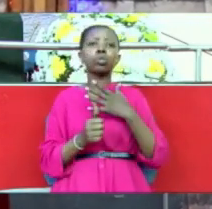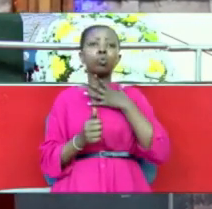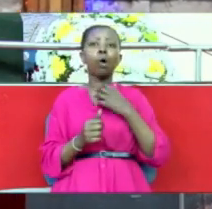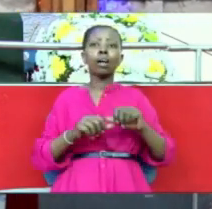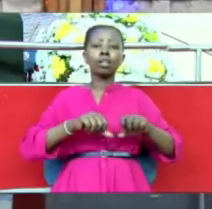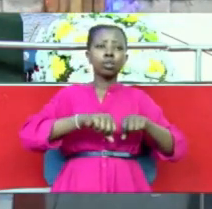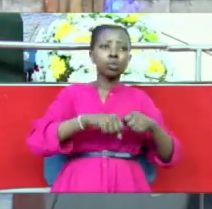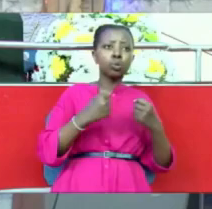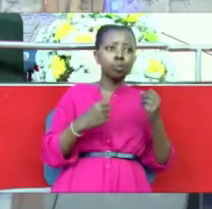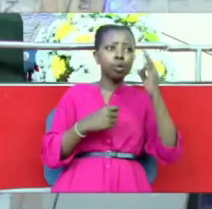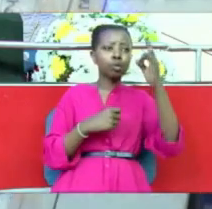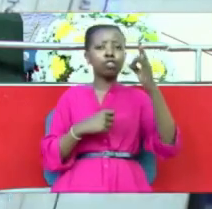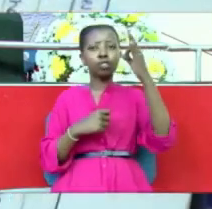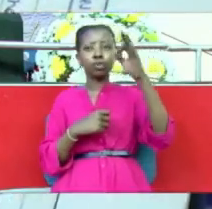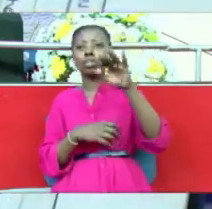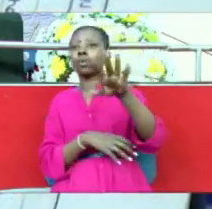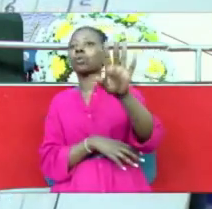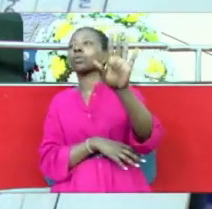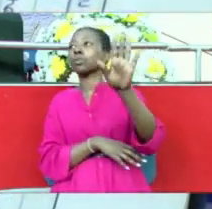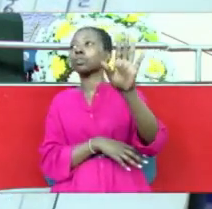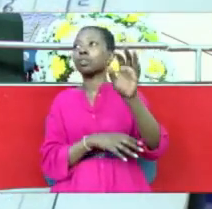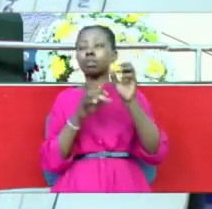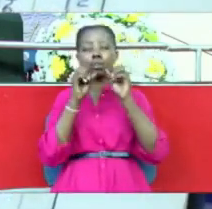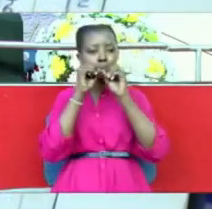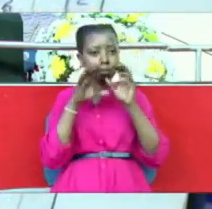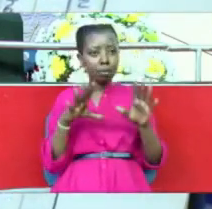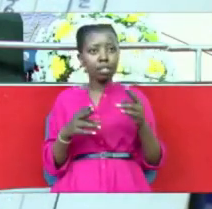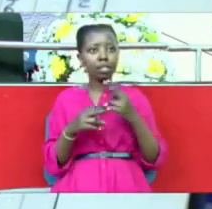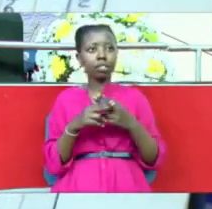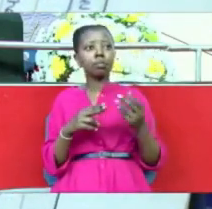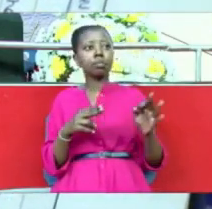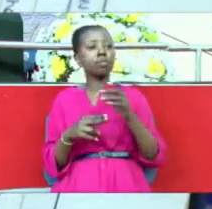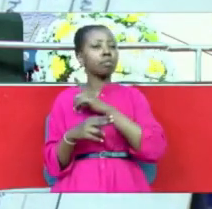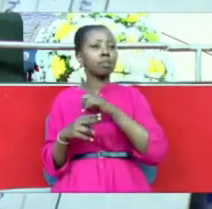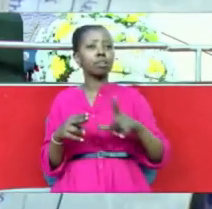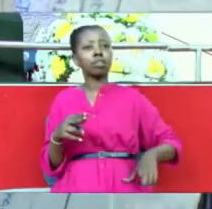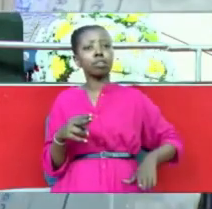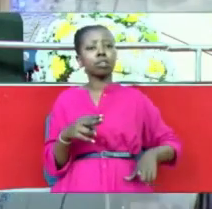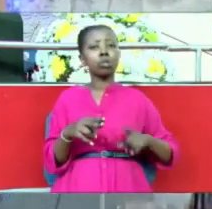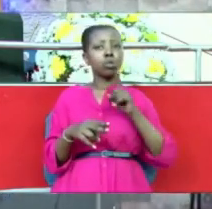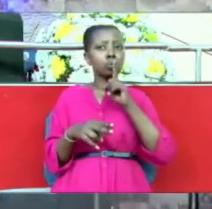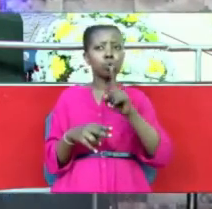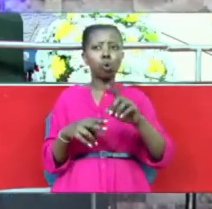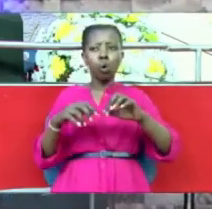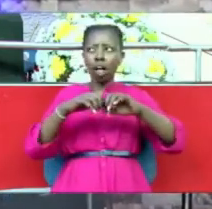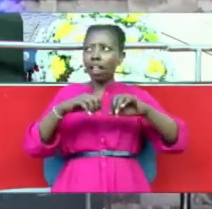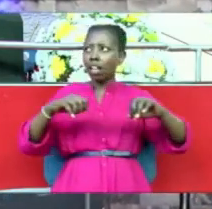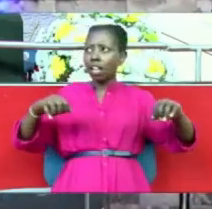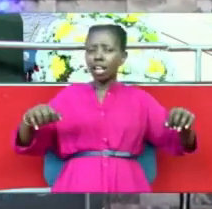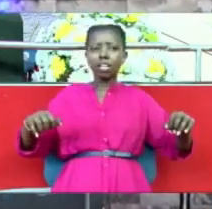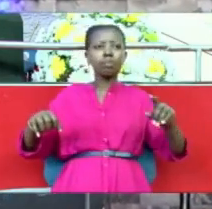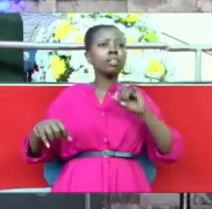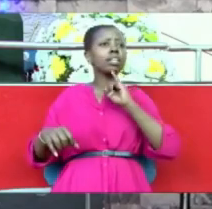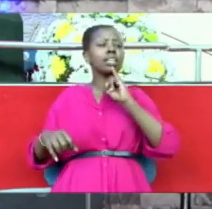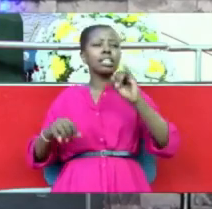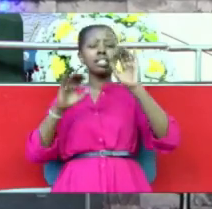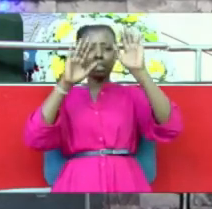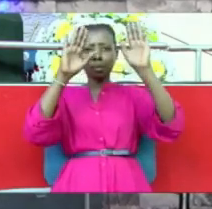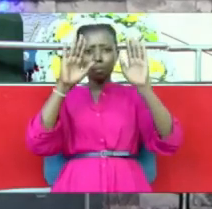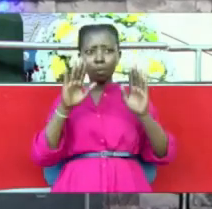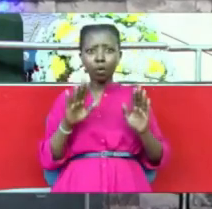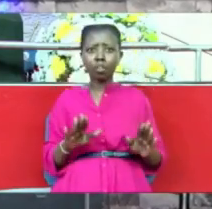ambayo yanataka kuzuia hatima yako. Blessed be the name of the Lord. Amen. So enlargement is key, kwa hivyo kupanuliwa ni muhimu, for